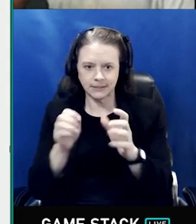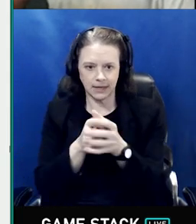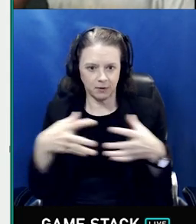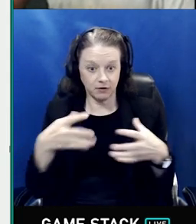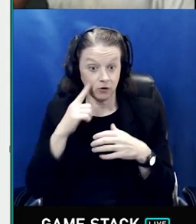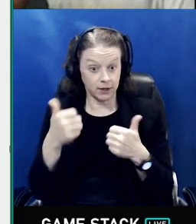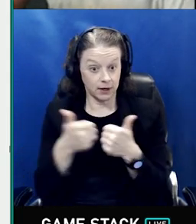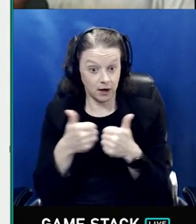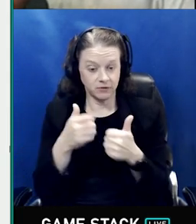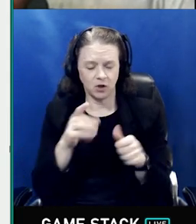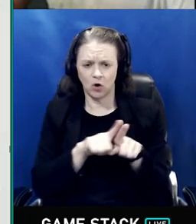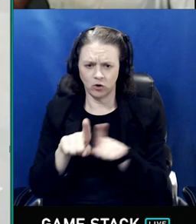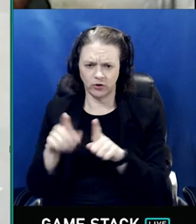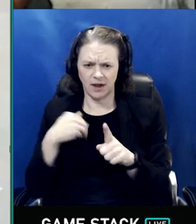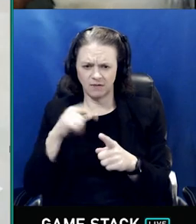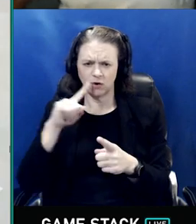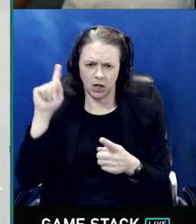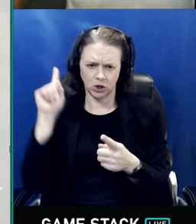latency.